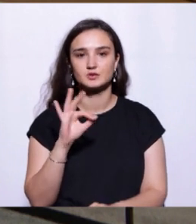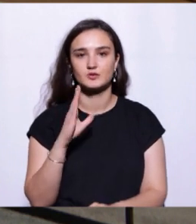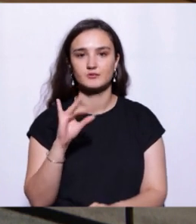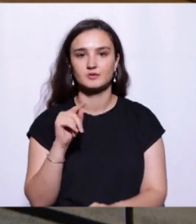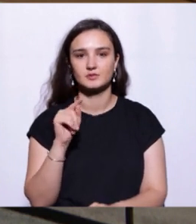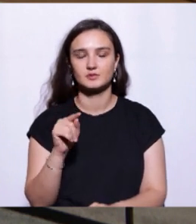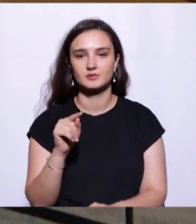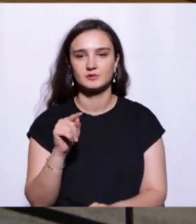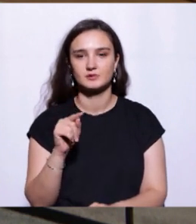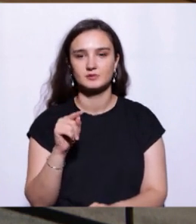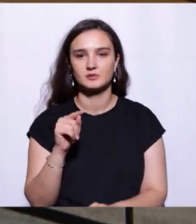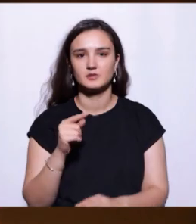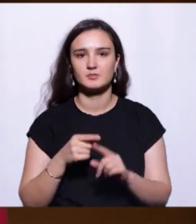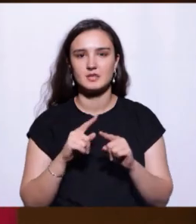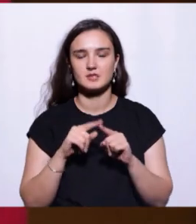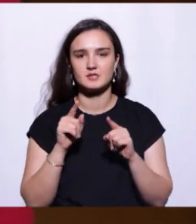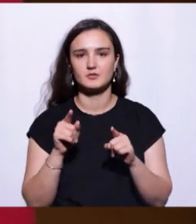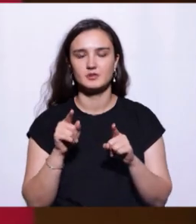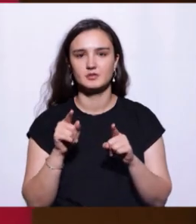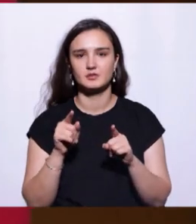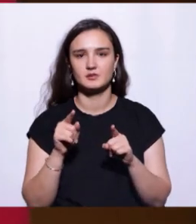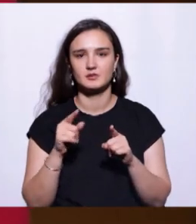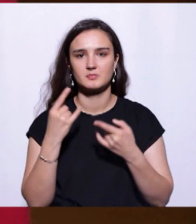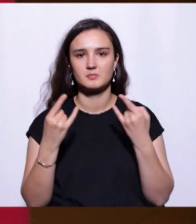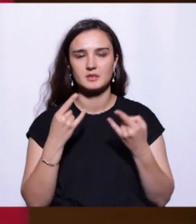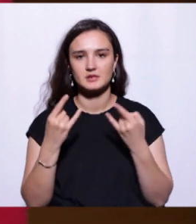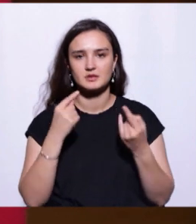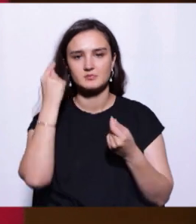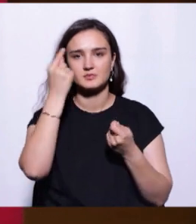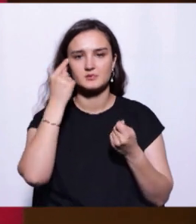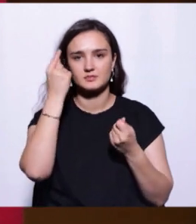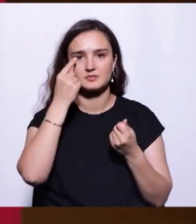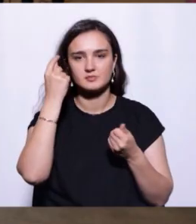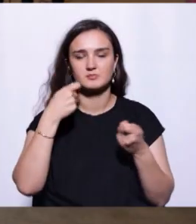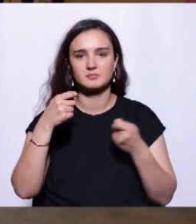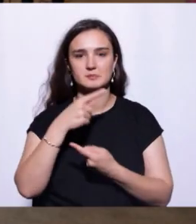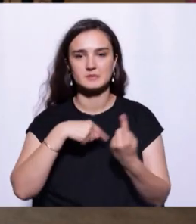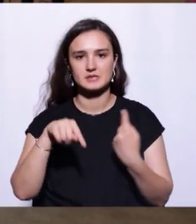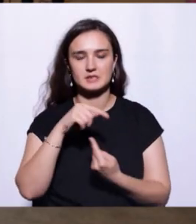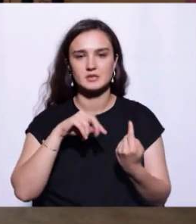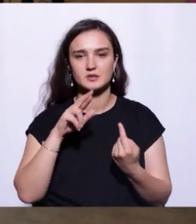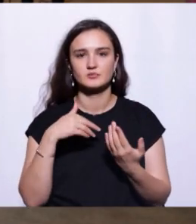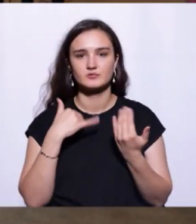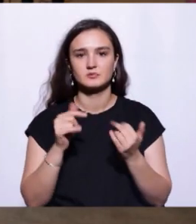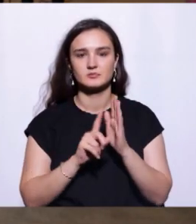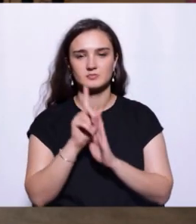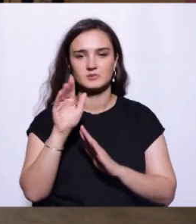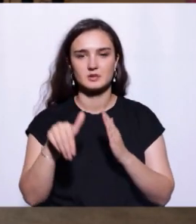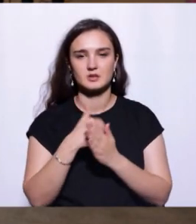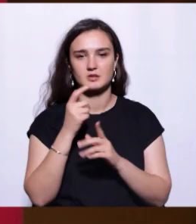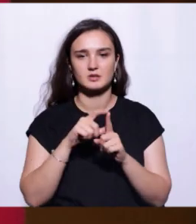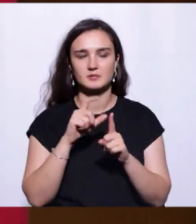Sophie. Previously, we have already talked about media, psychology, business, and today we are going to start a new